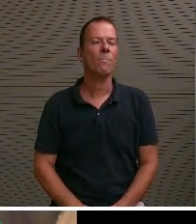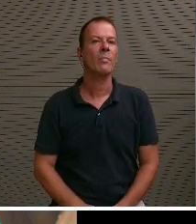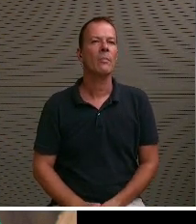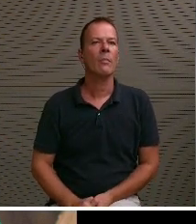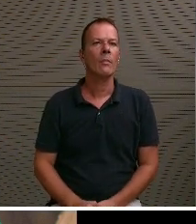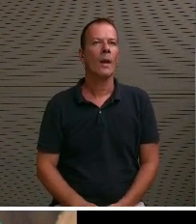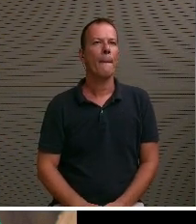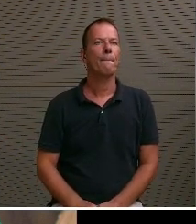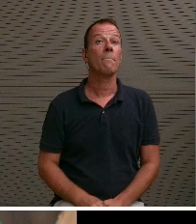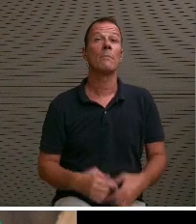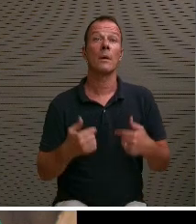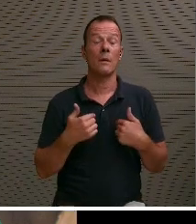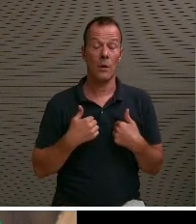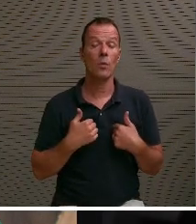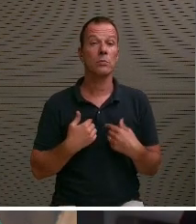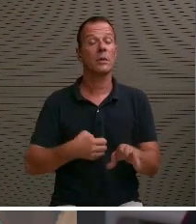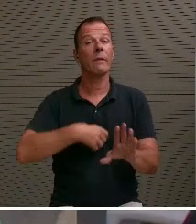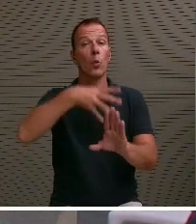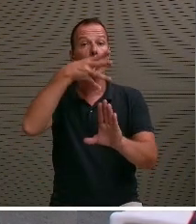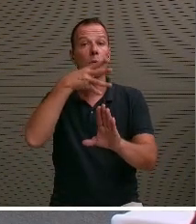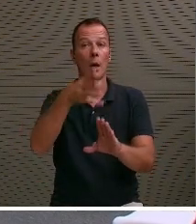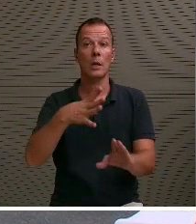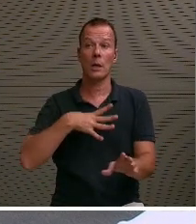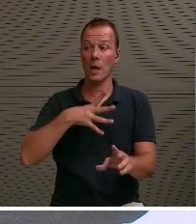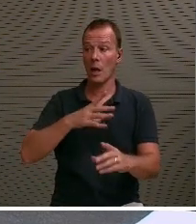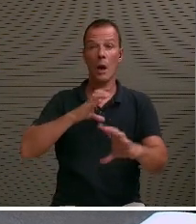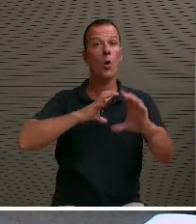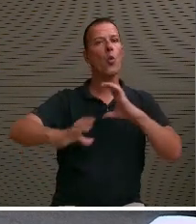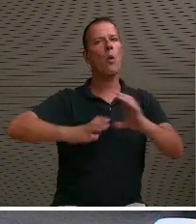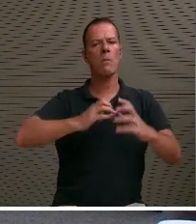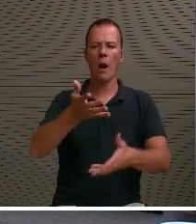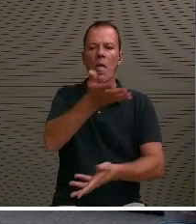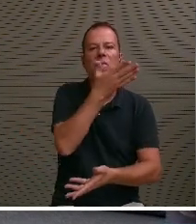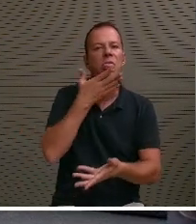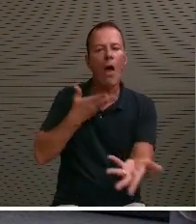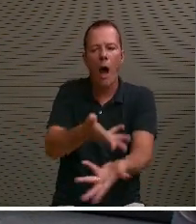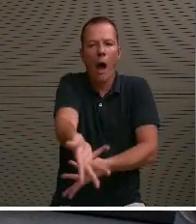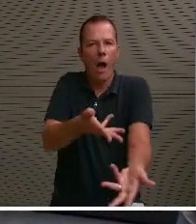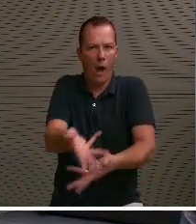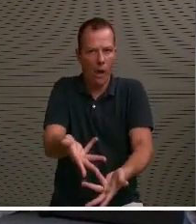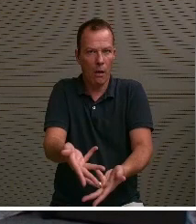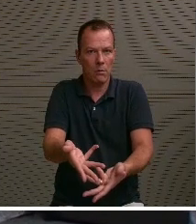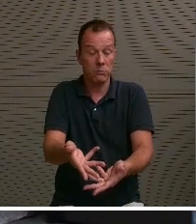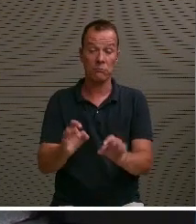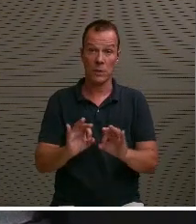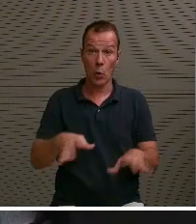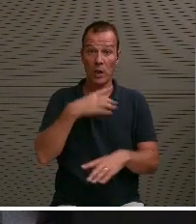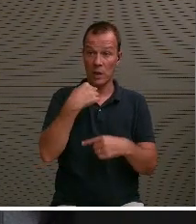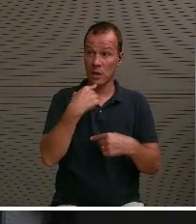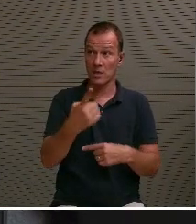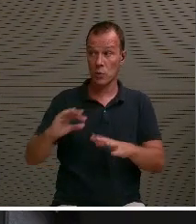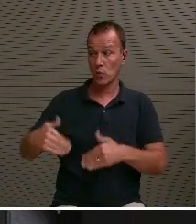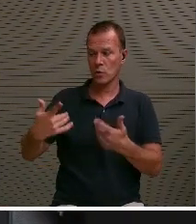I was telling you I wanted to communicate better with these children. As I told you at the beginning, I studied the piano, I did the